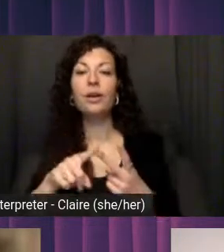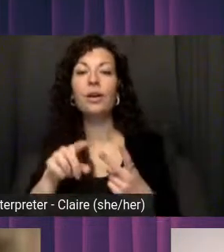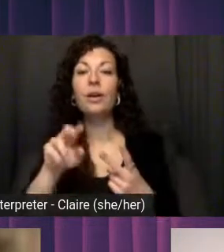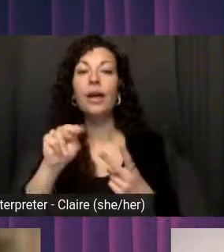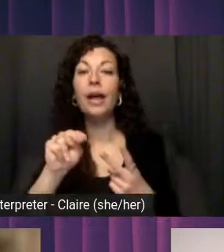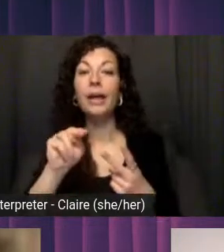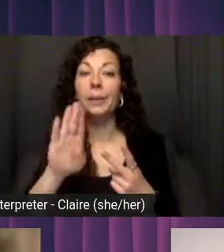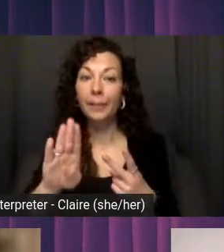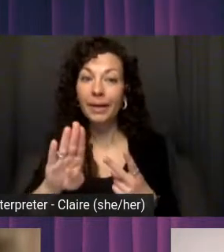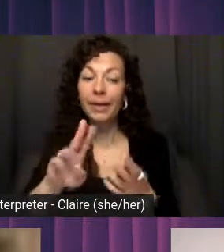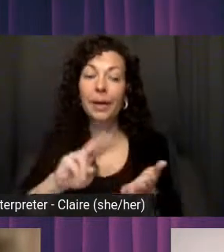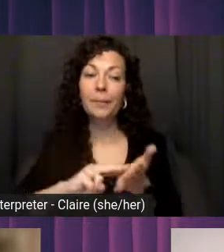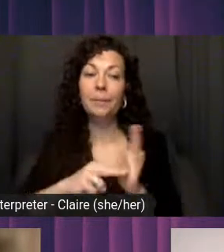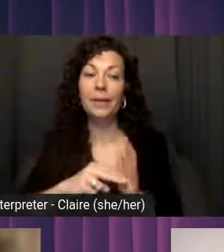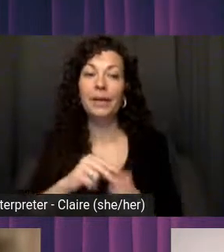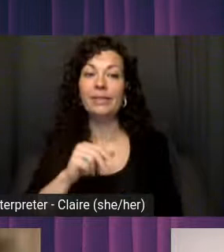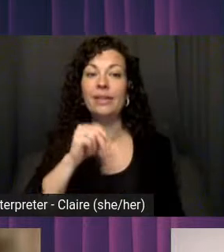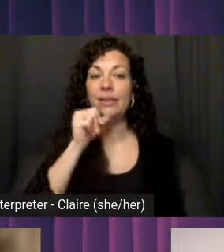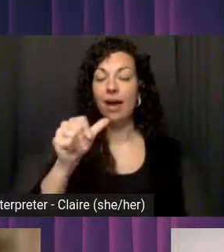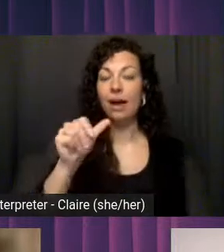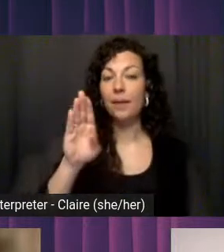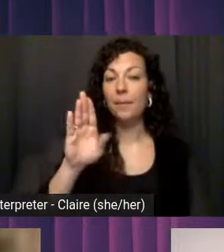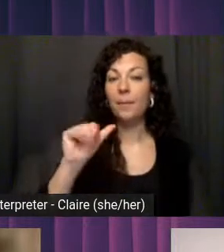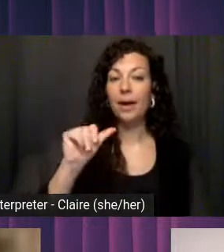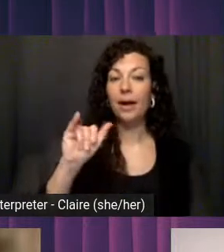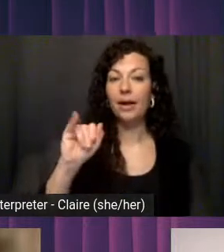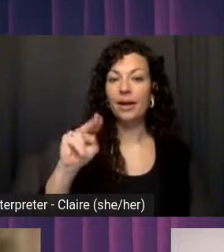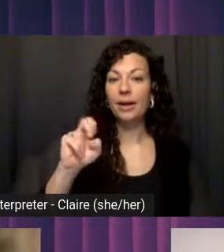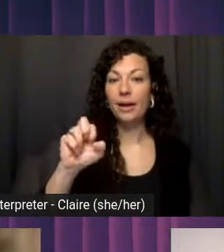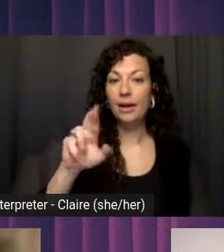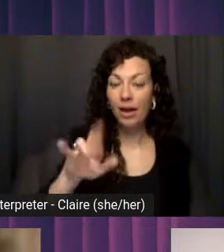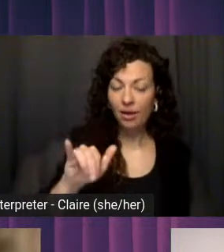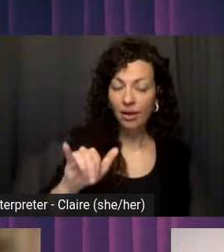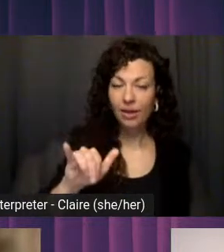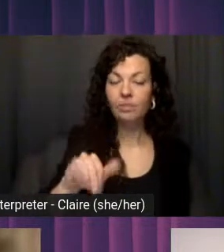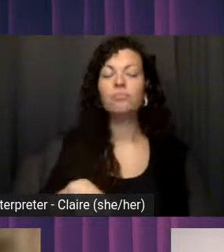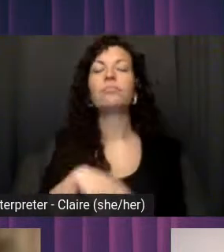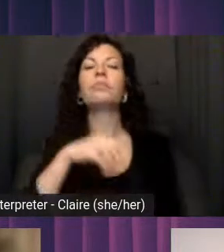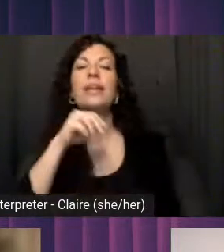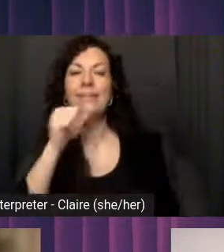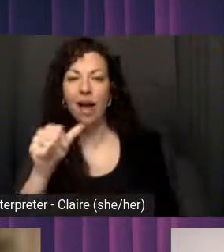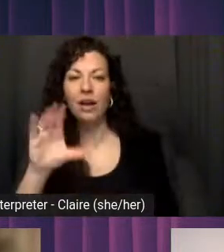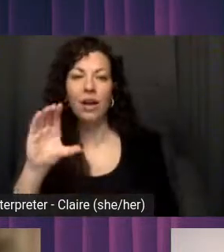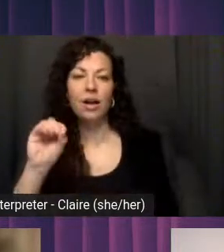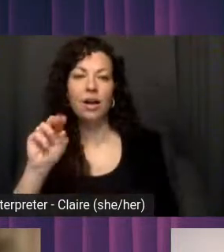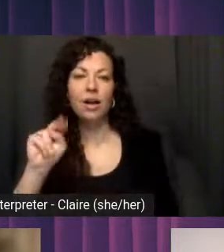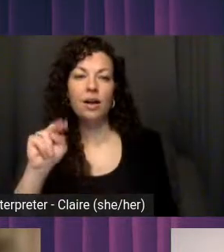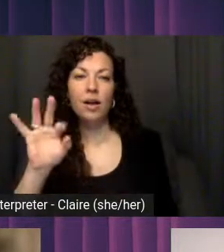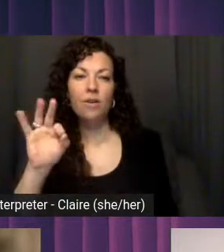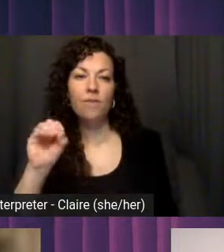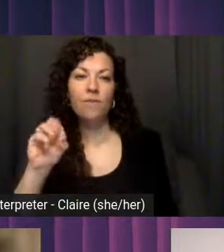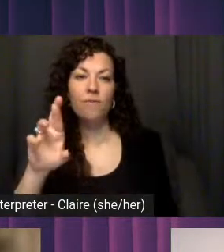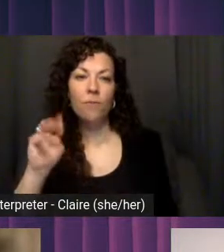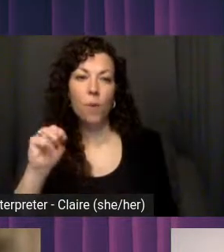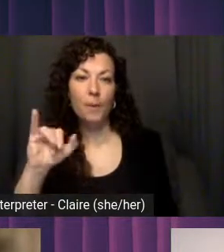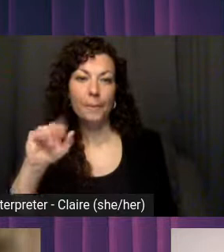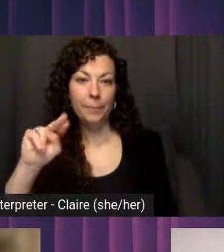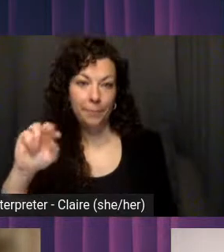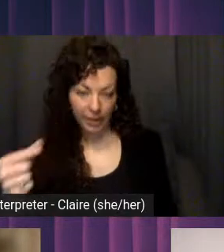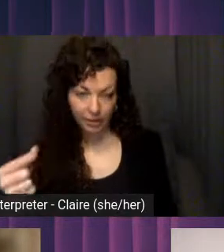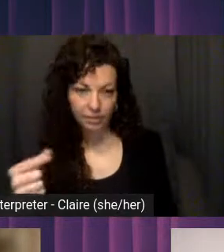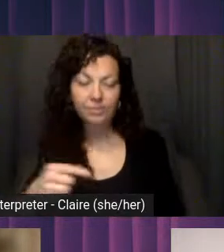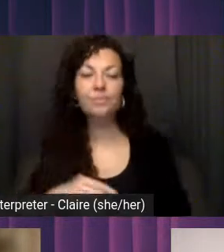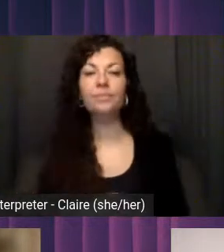non-binary or non-conforming. So when we are talking about people of transgender experience, we're talking about people